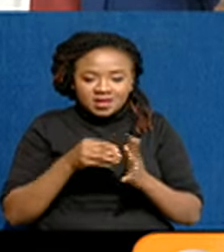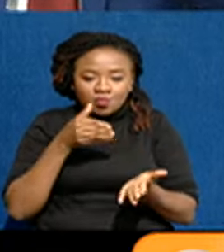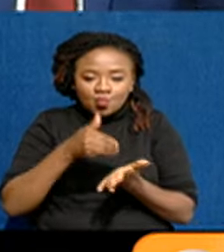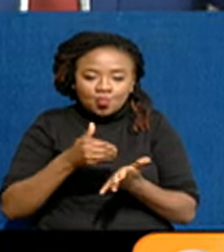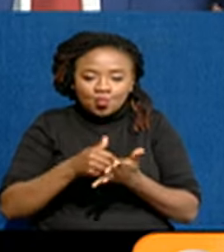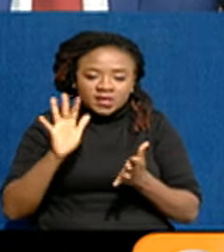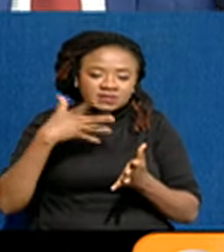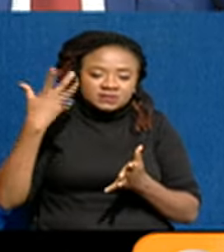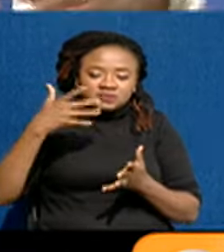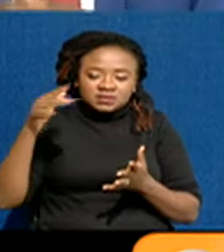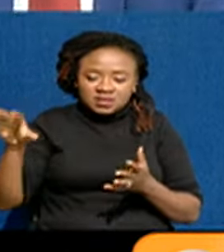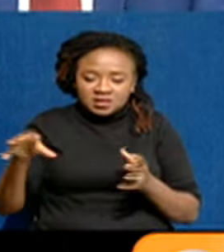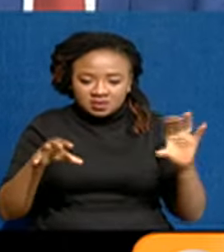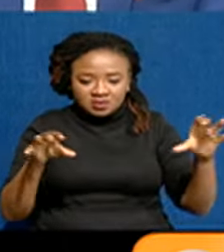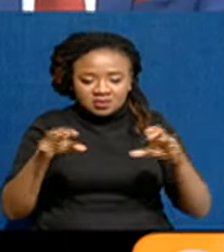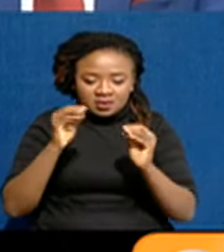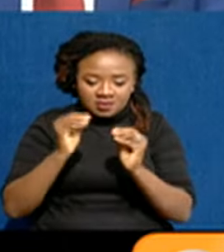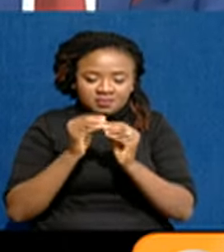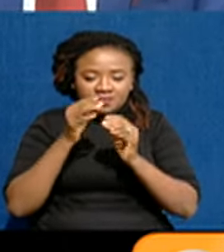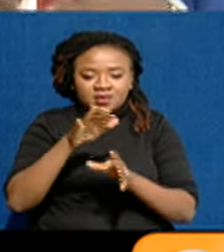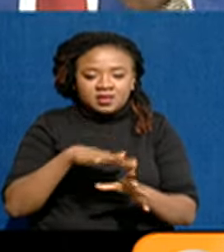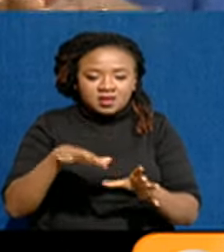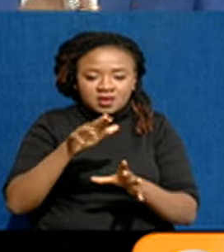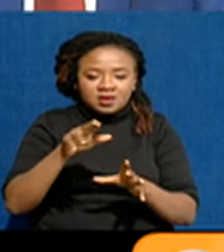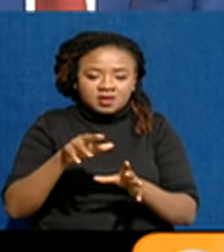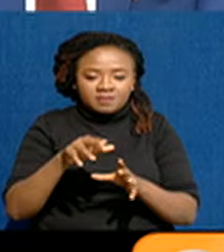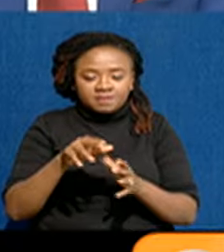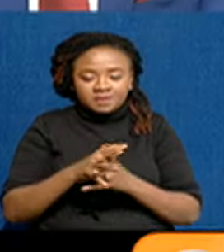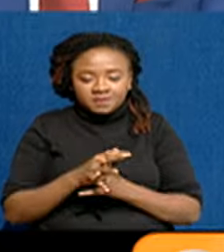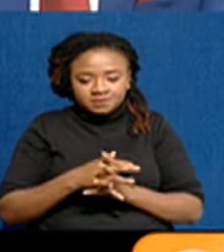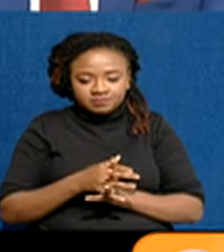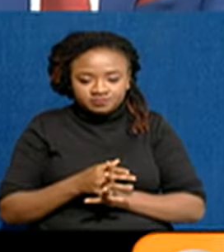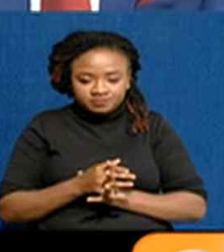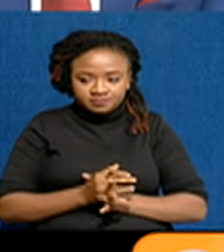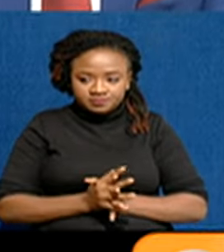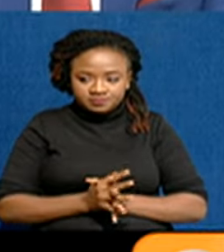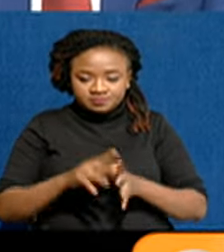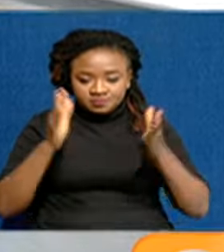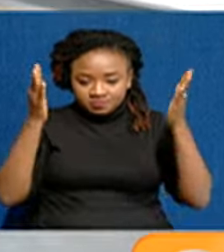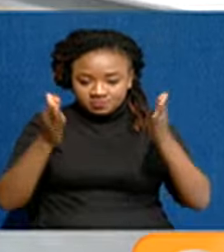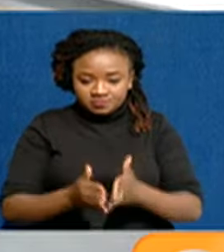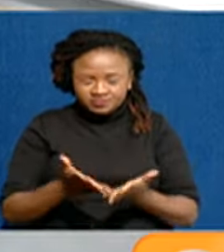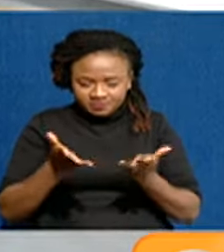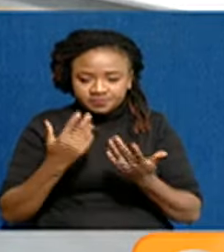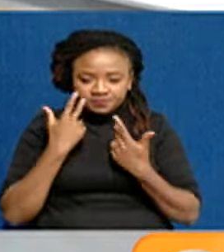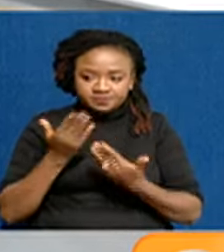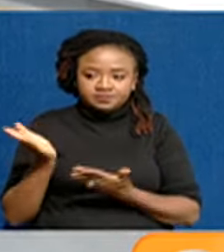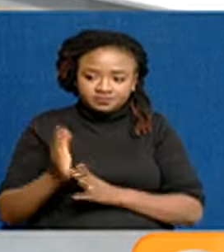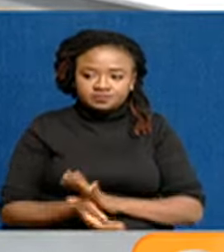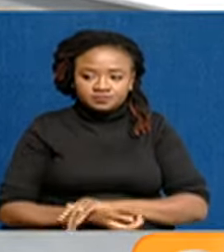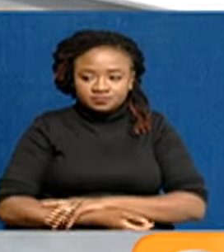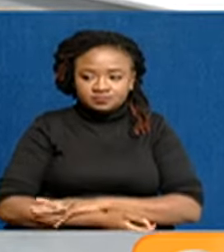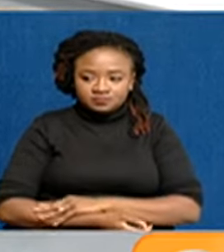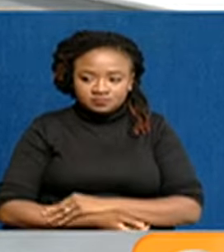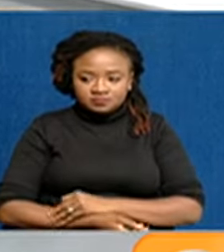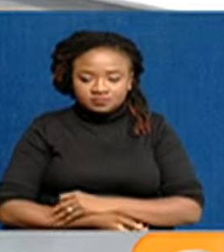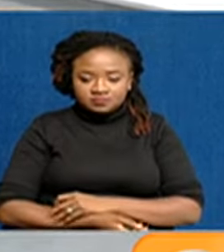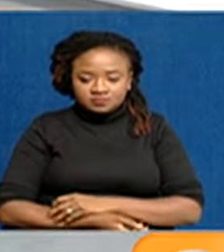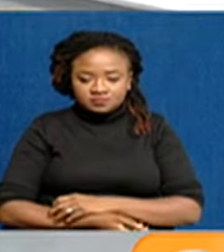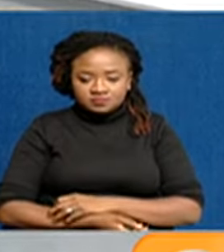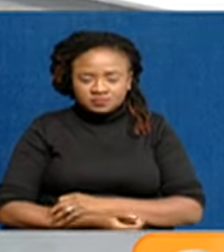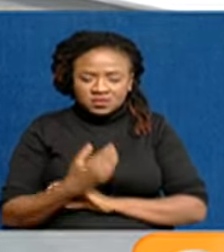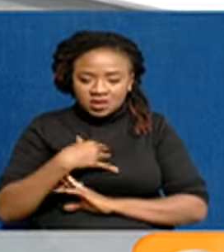the highlands, eastern of the Rift Valley, is what we are currently seeing now. Okay. Honorable Mwaura, let me bring you back on this. There's a question here from a viewer